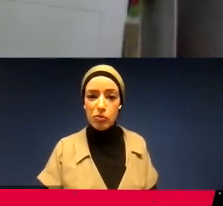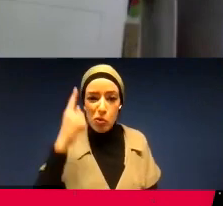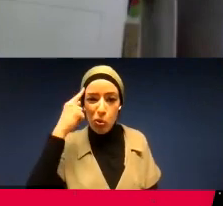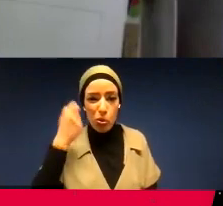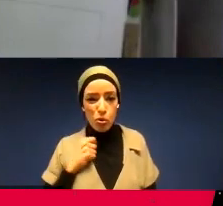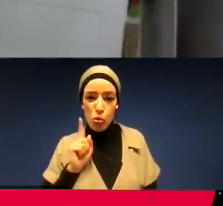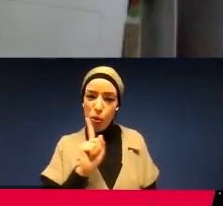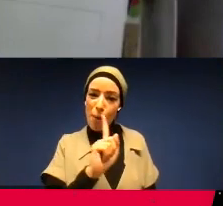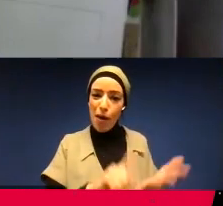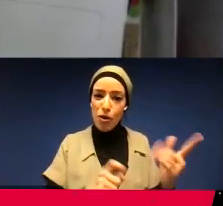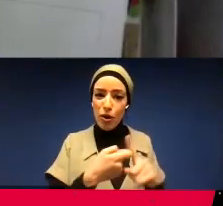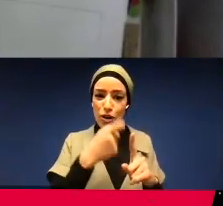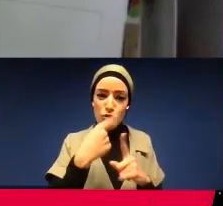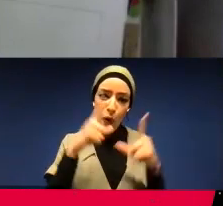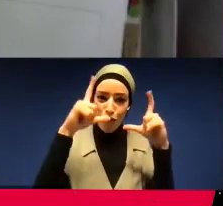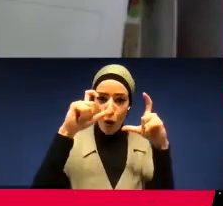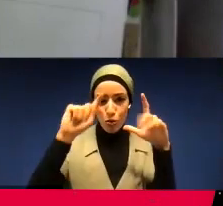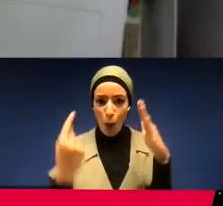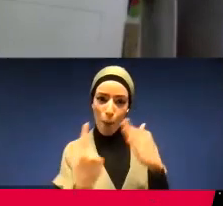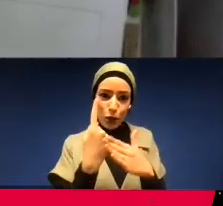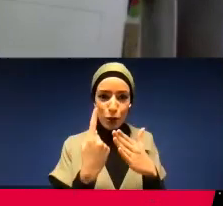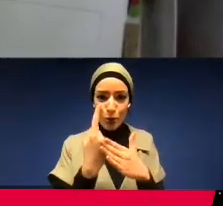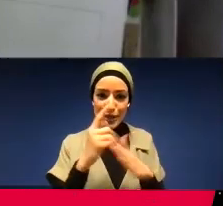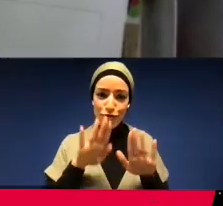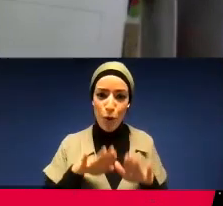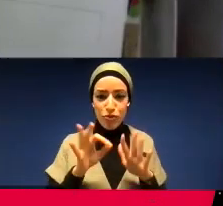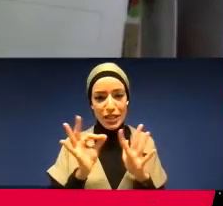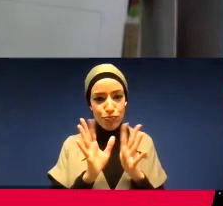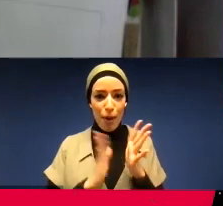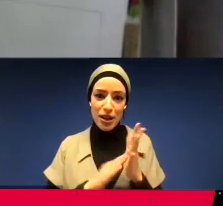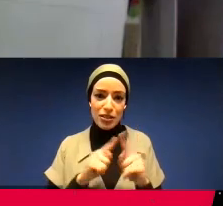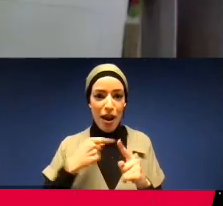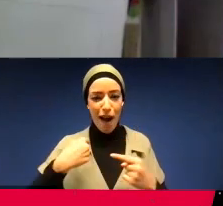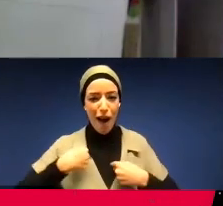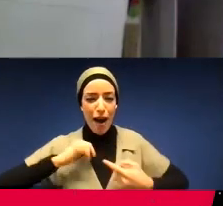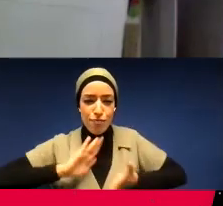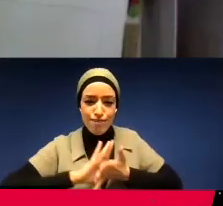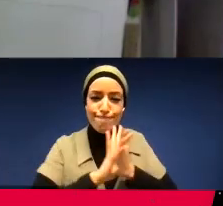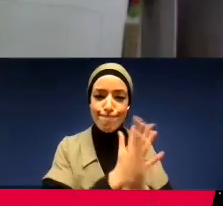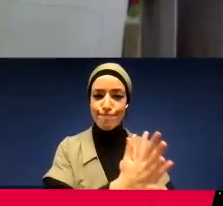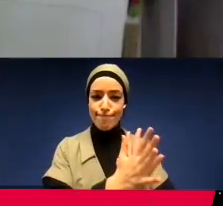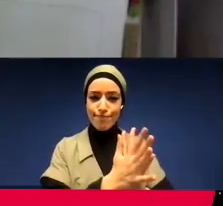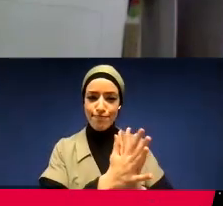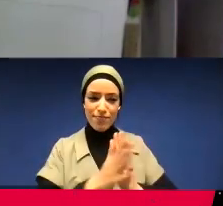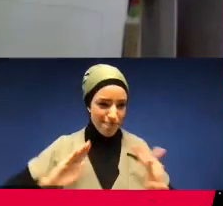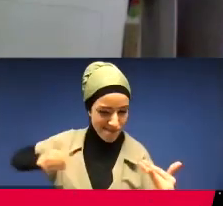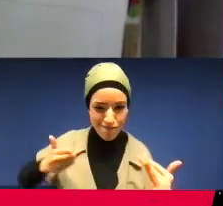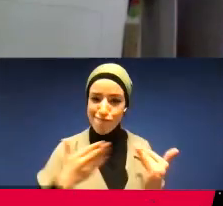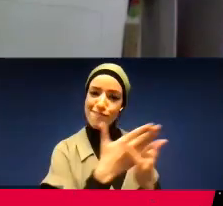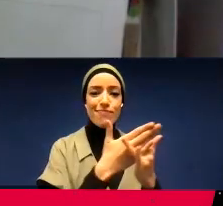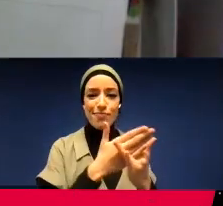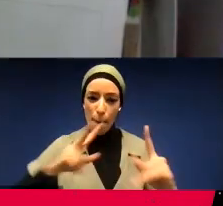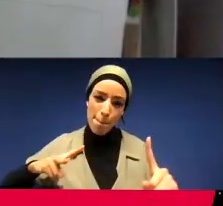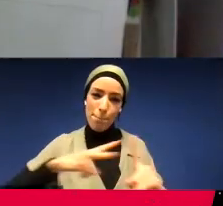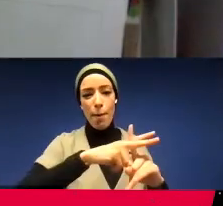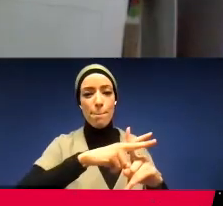with the British Prime Minister. That was disrupted, completely ruined up. And it gave me, I said, well, if I